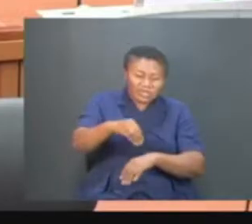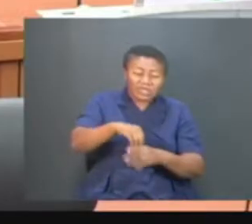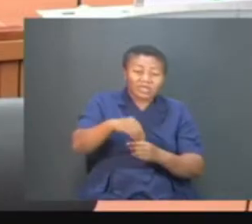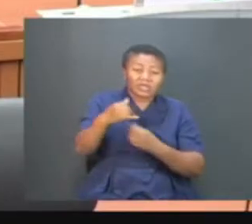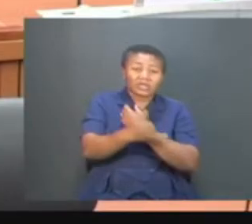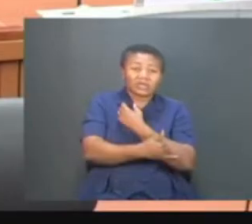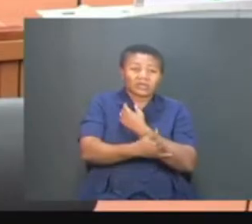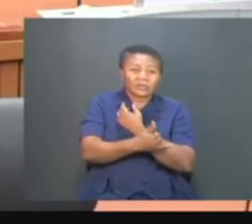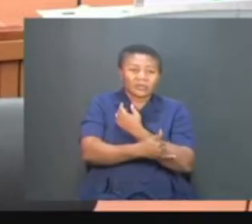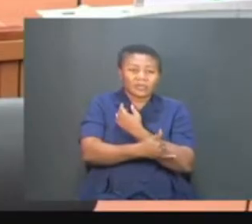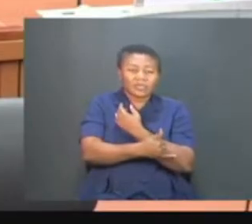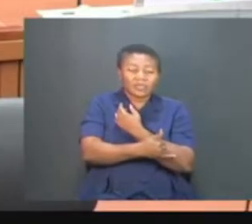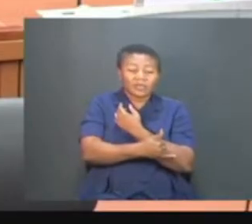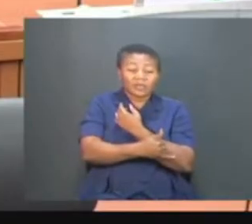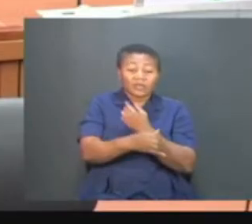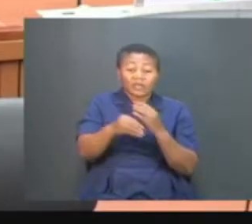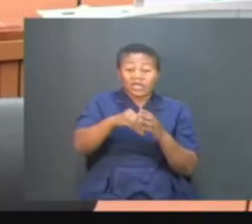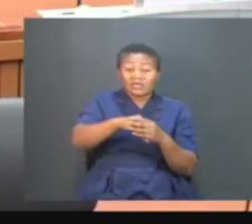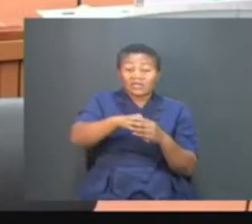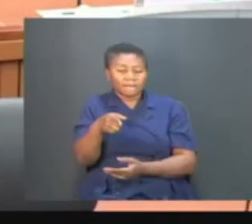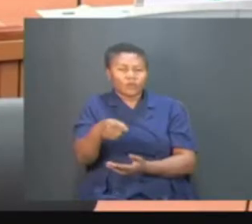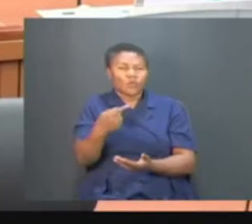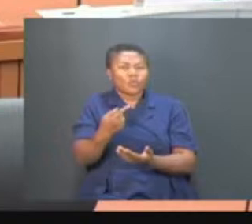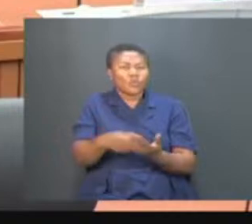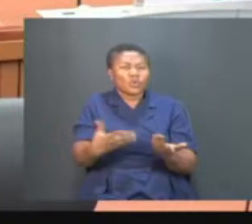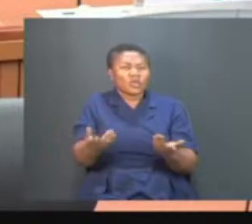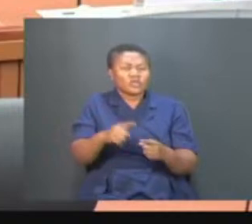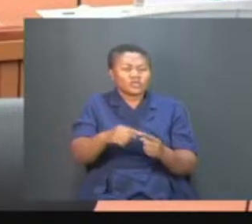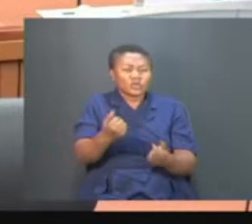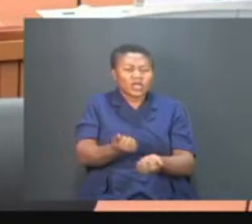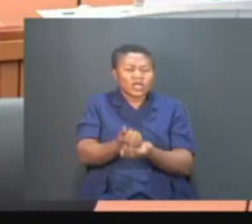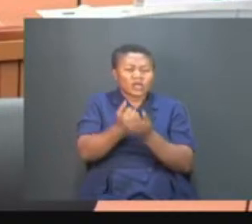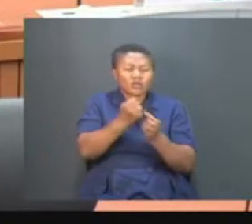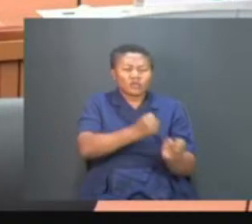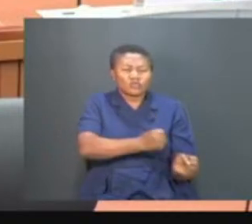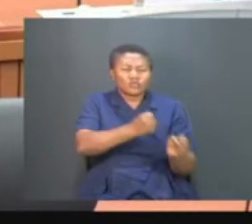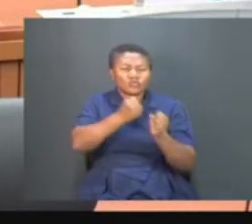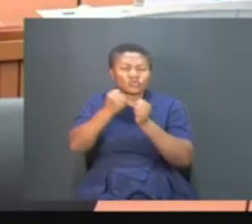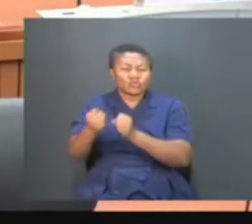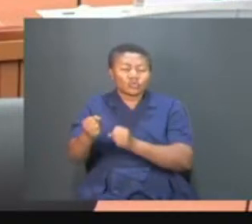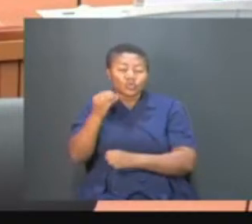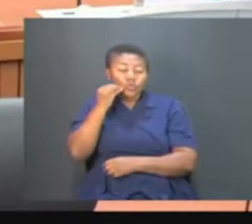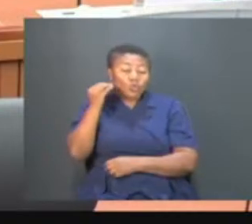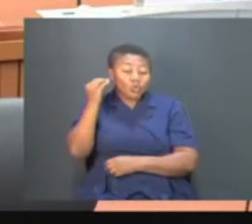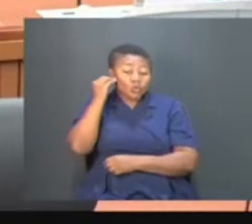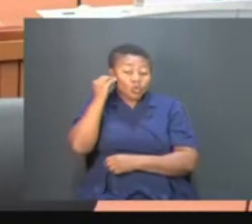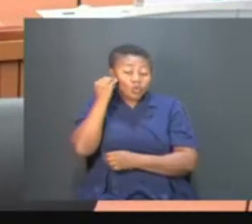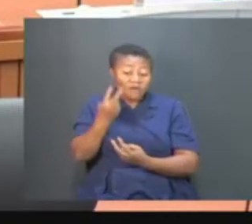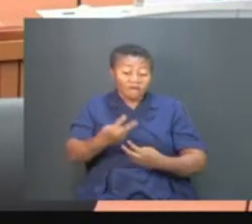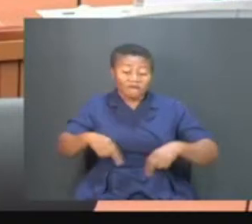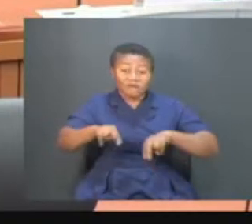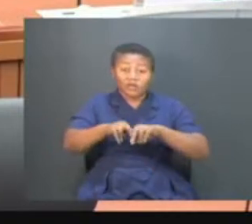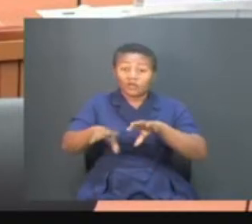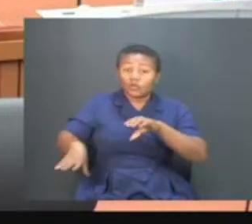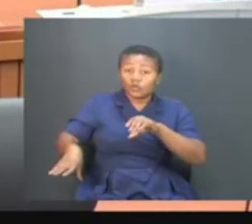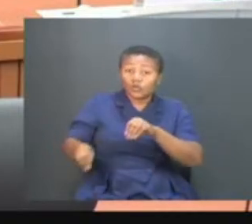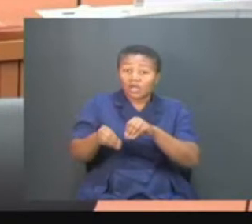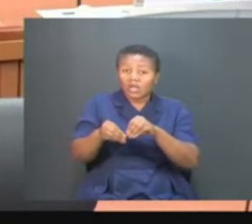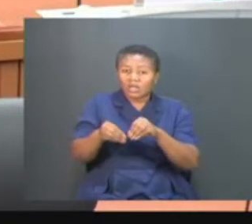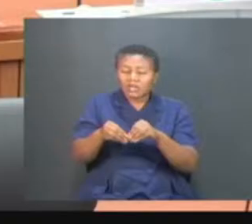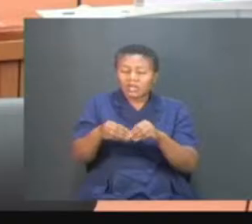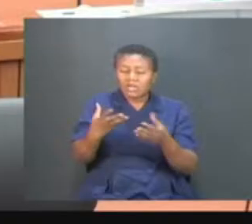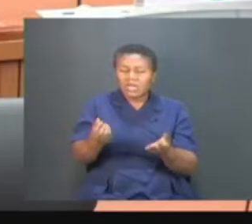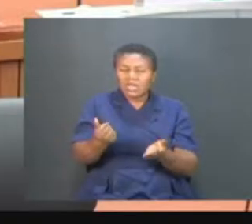raw materials and immediate domestic value addition, enhance